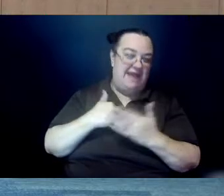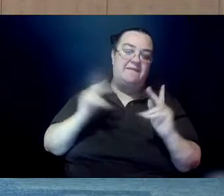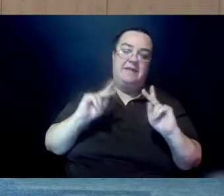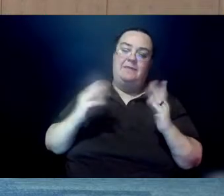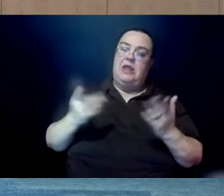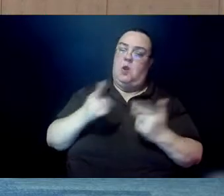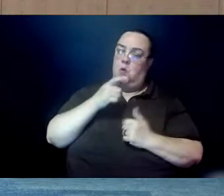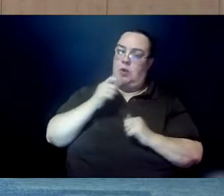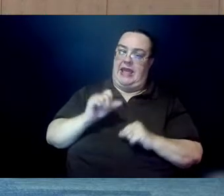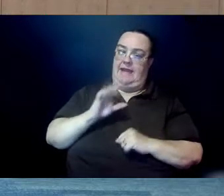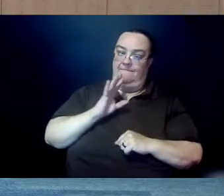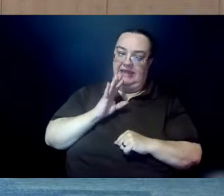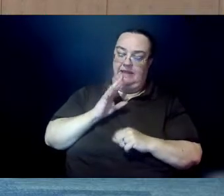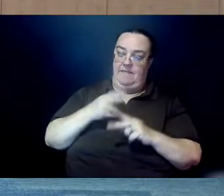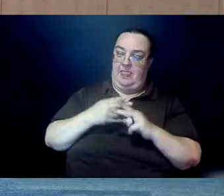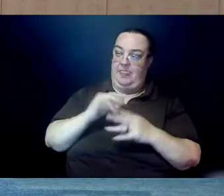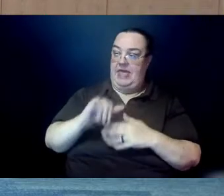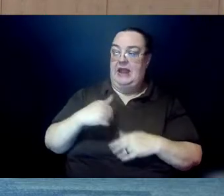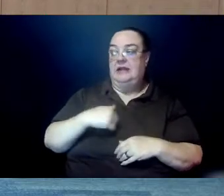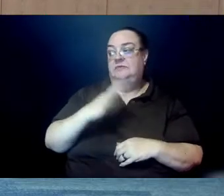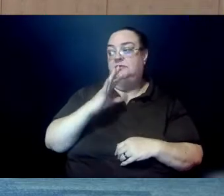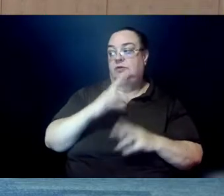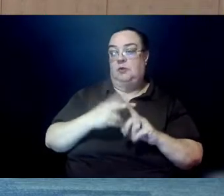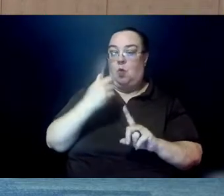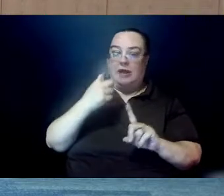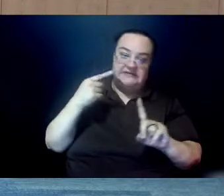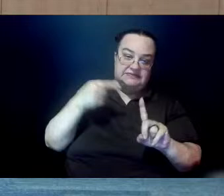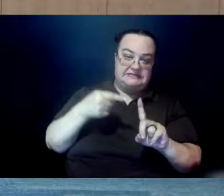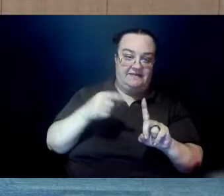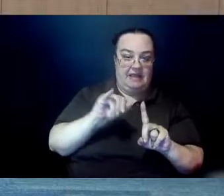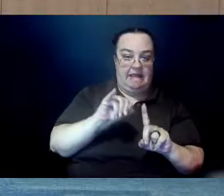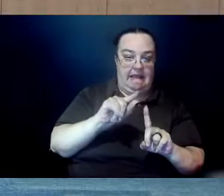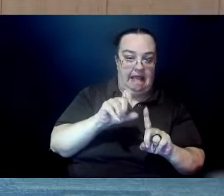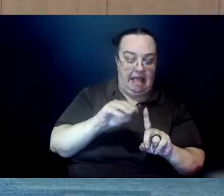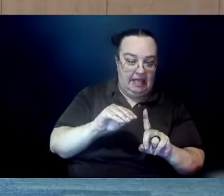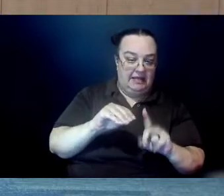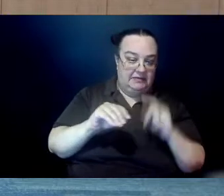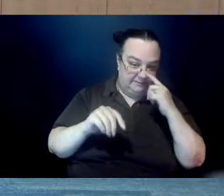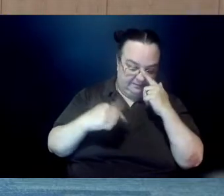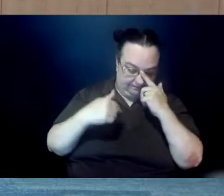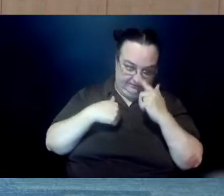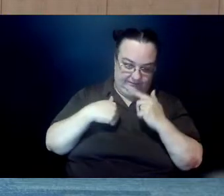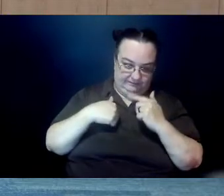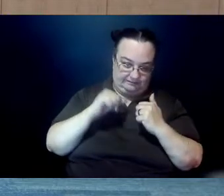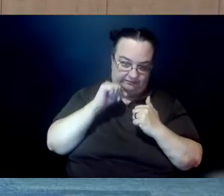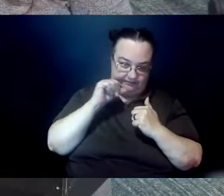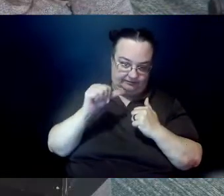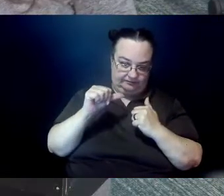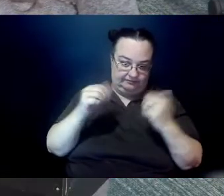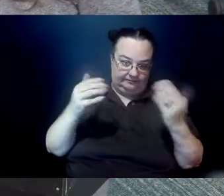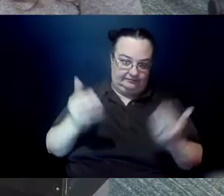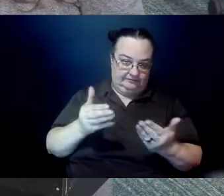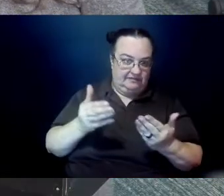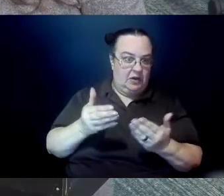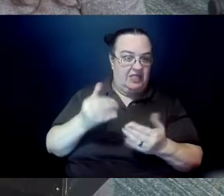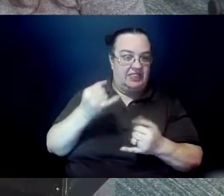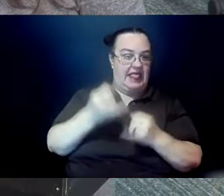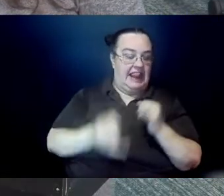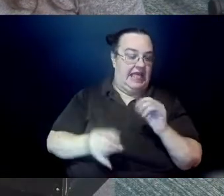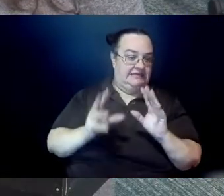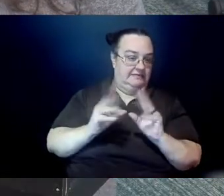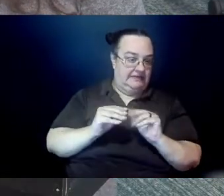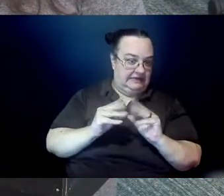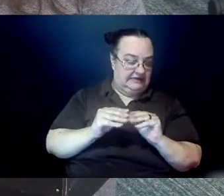that. I'm speaking about a specific item. I wasn't in attendance at the last meeting and